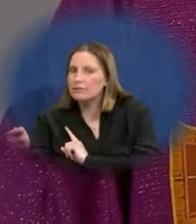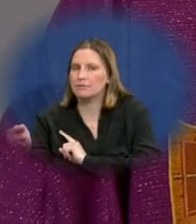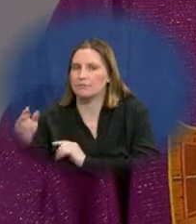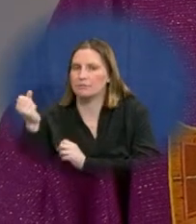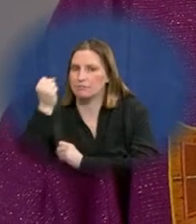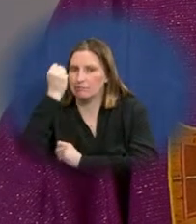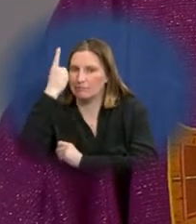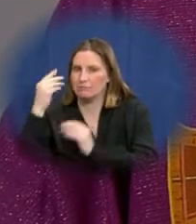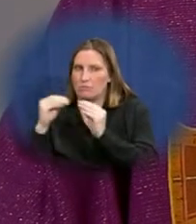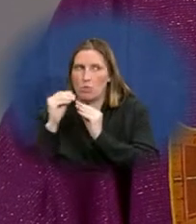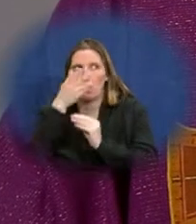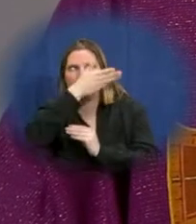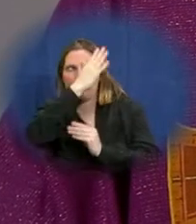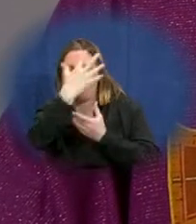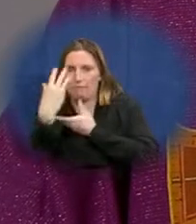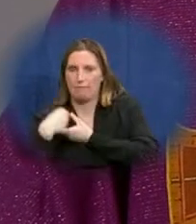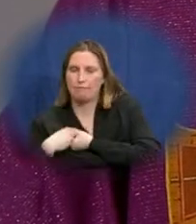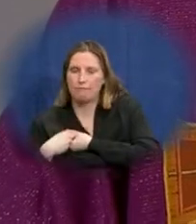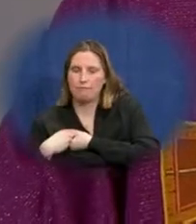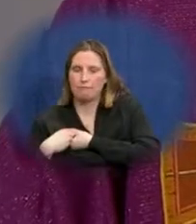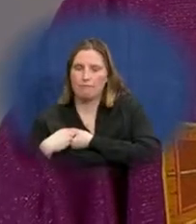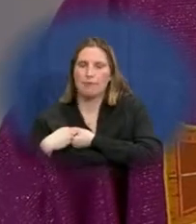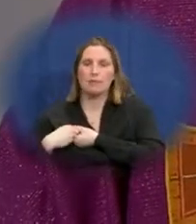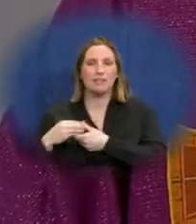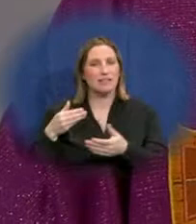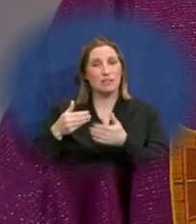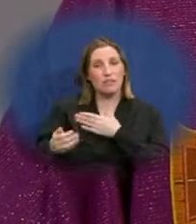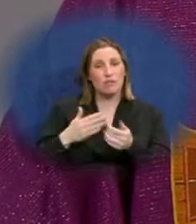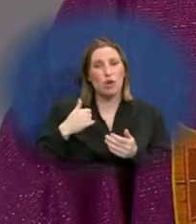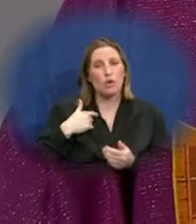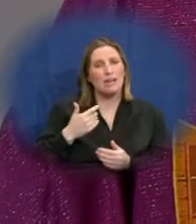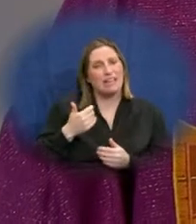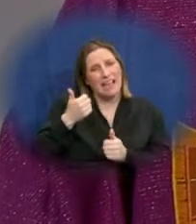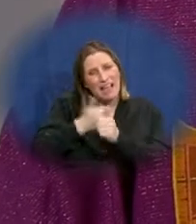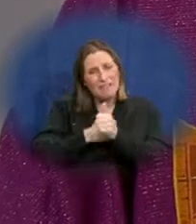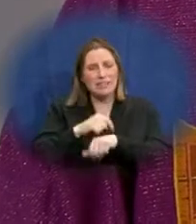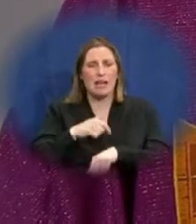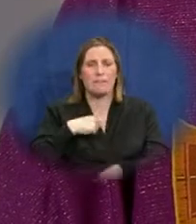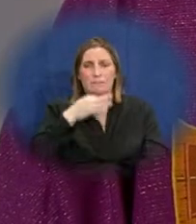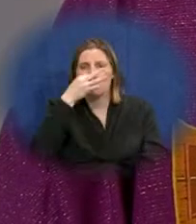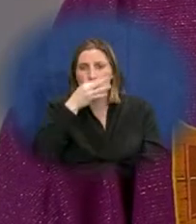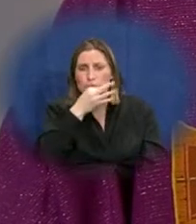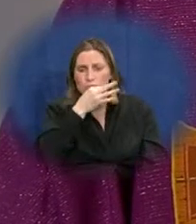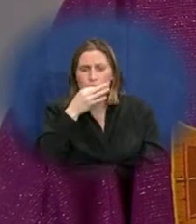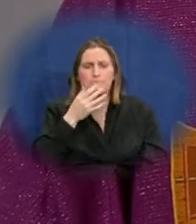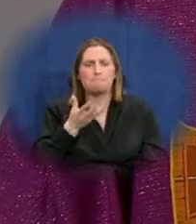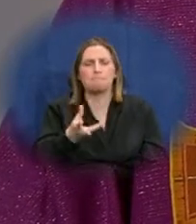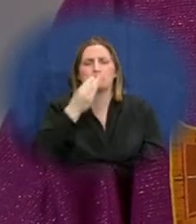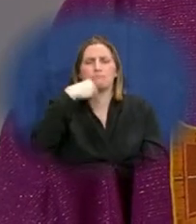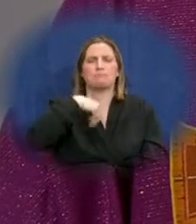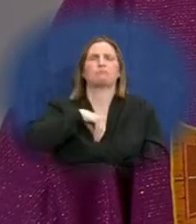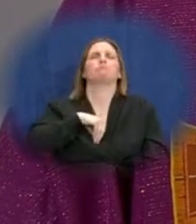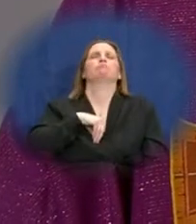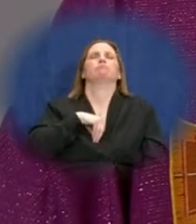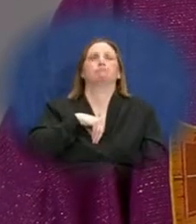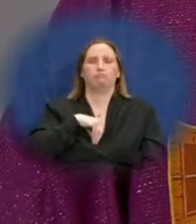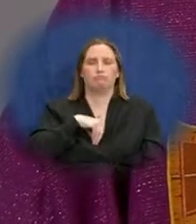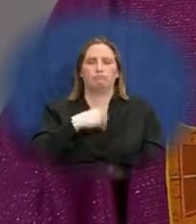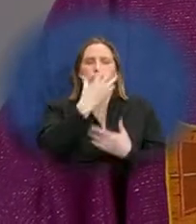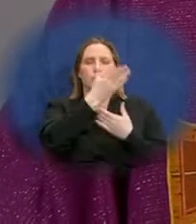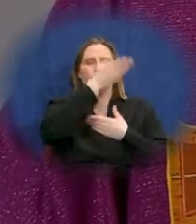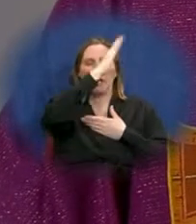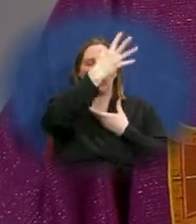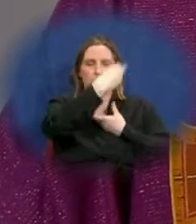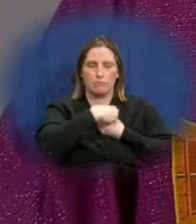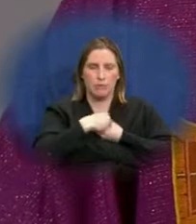us. And in a very powerful way, every time we celebrate Eucharist, how God truly is most personally with us in